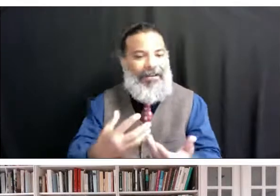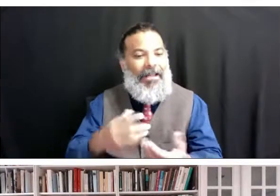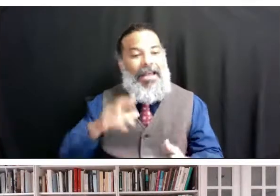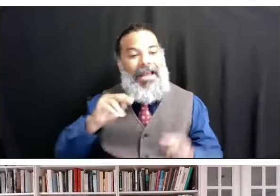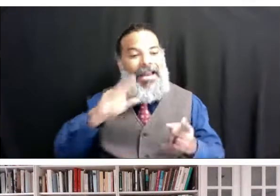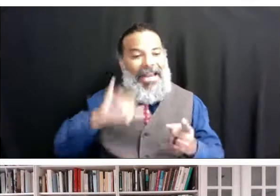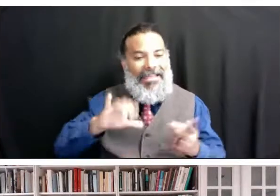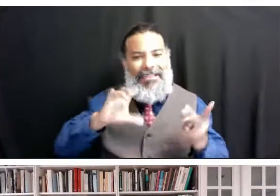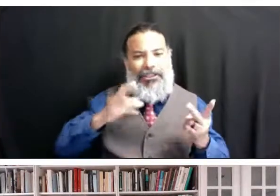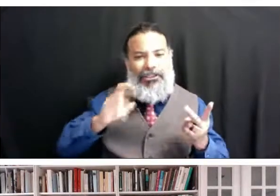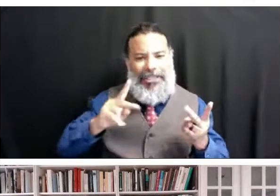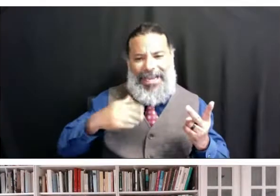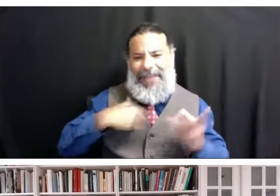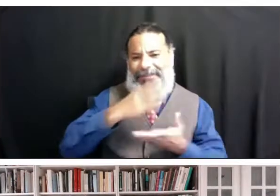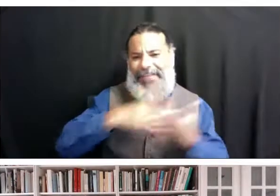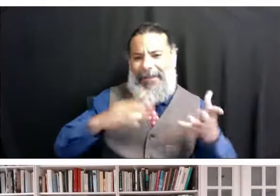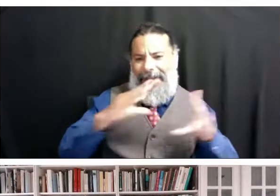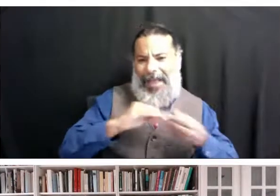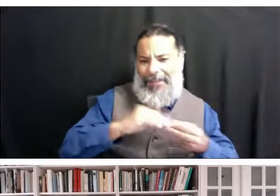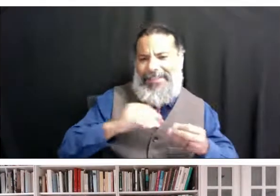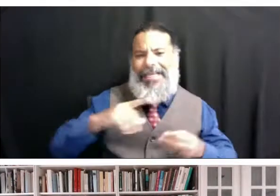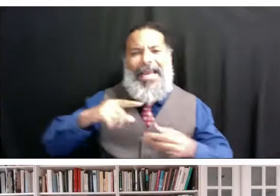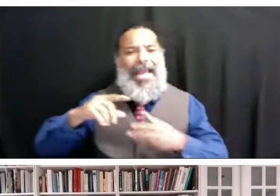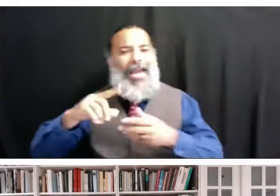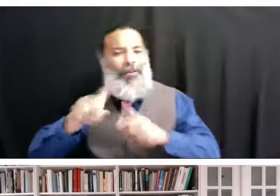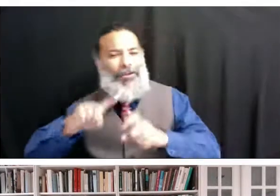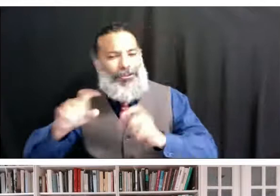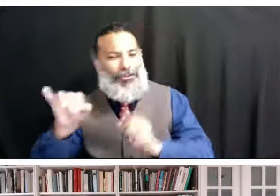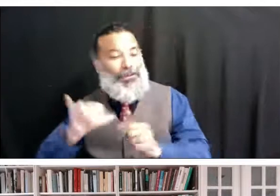and Chick have some comments and questions as well. So thank you